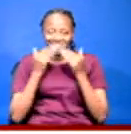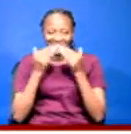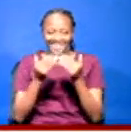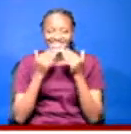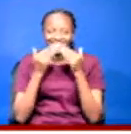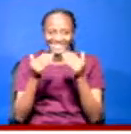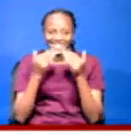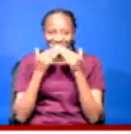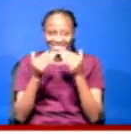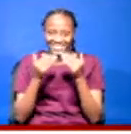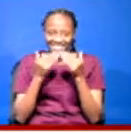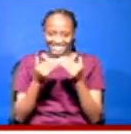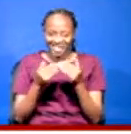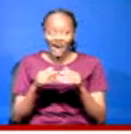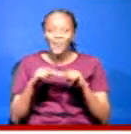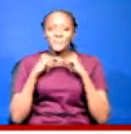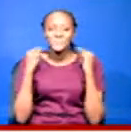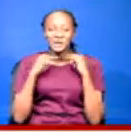Asante, Pastor Mutahi.